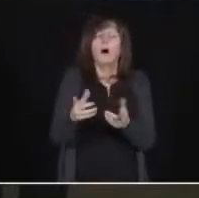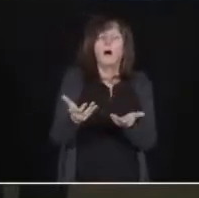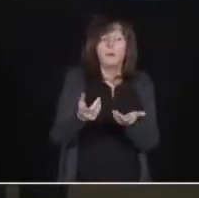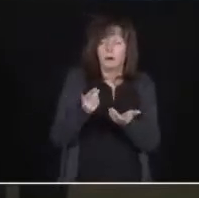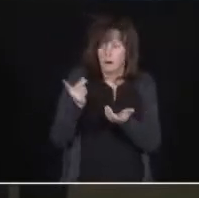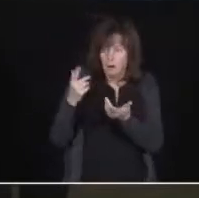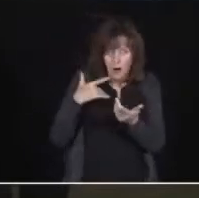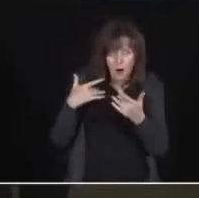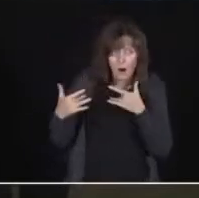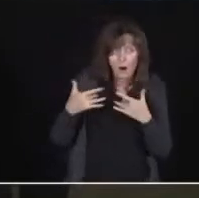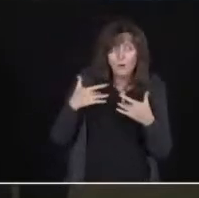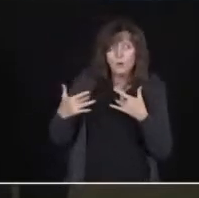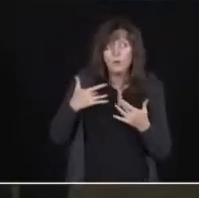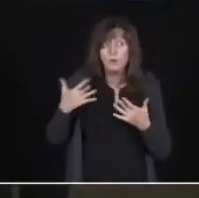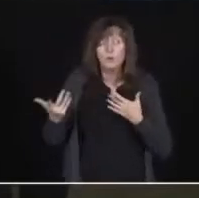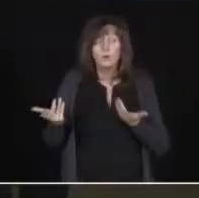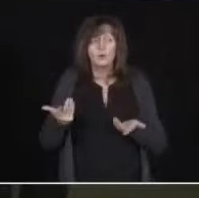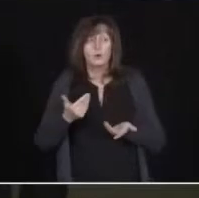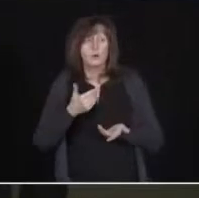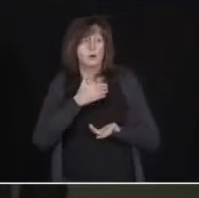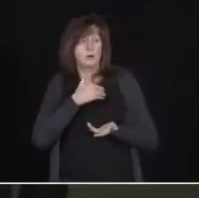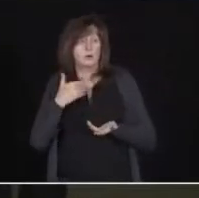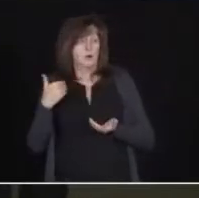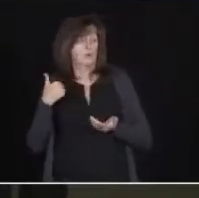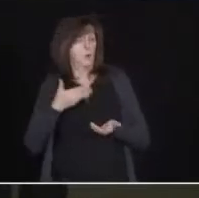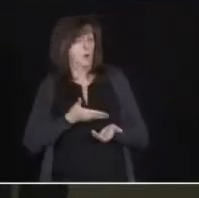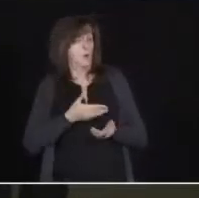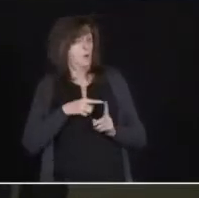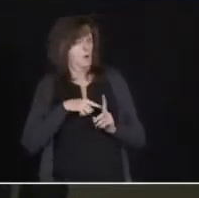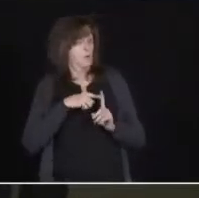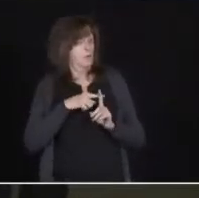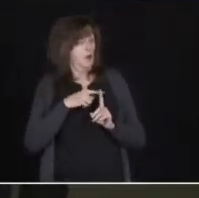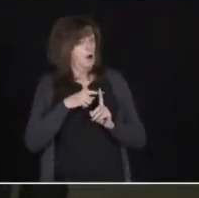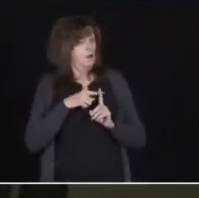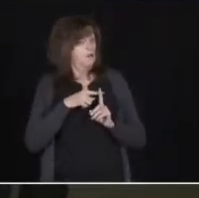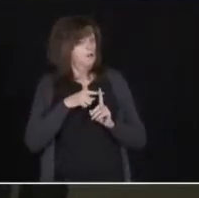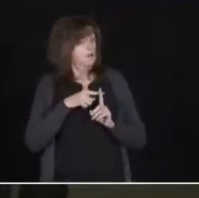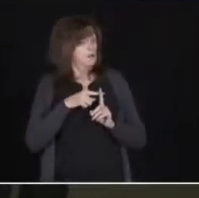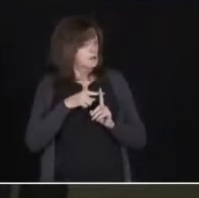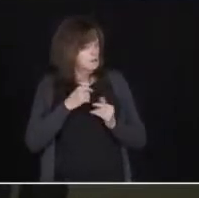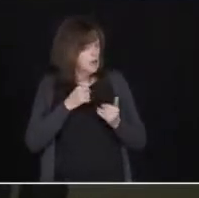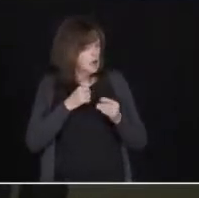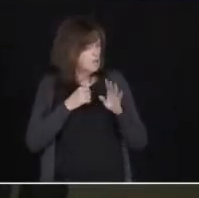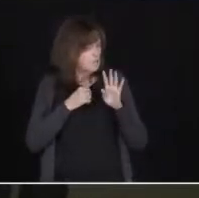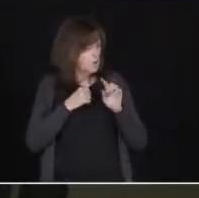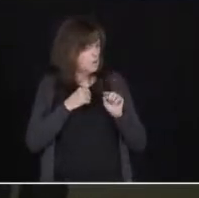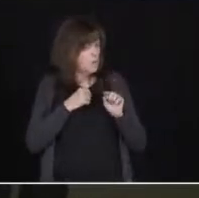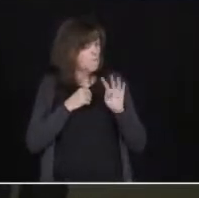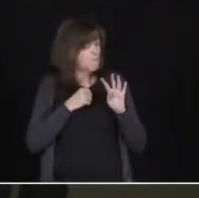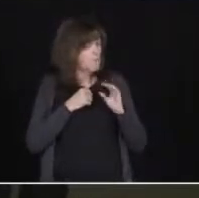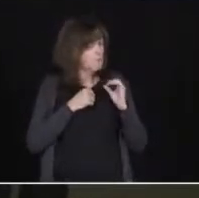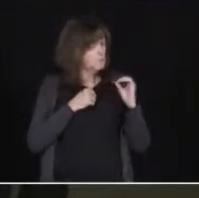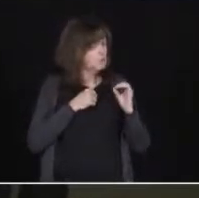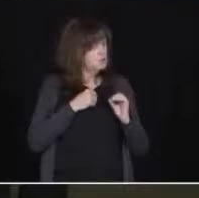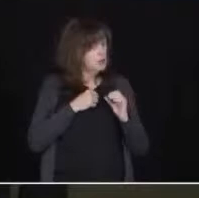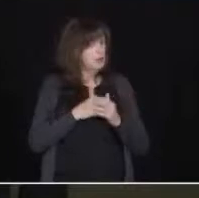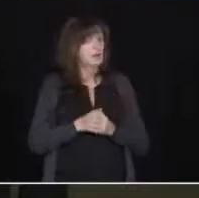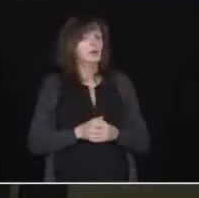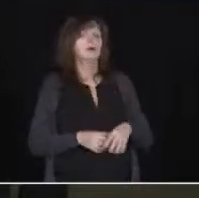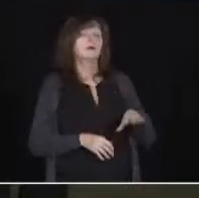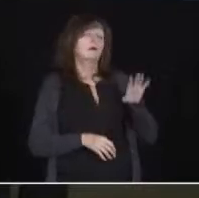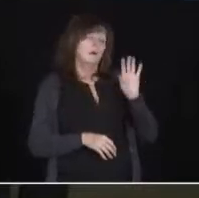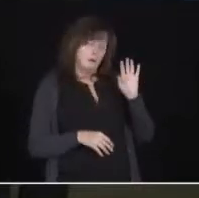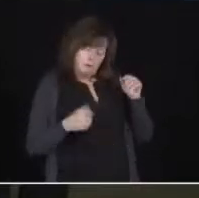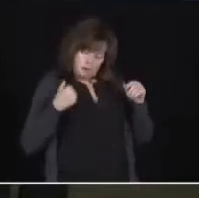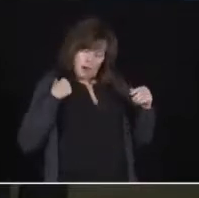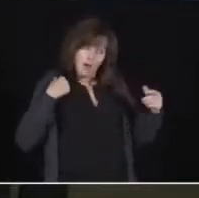about Toronto's positivity rate recently hitting 4.4%. I'm super concerned about it. I look at